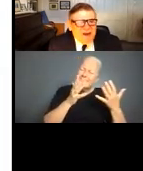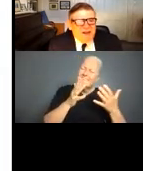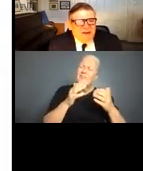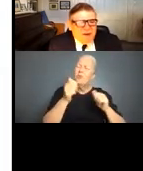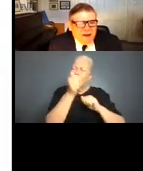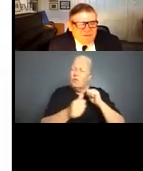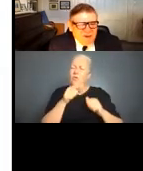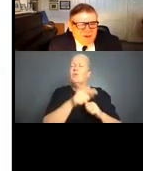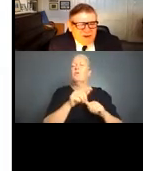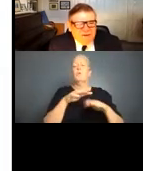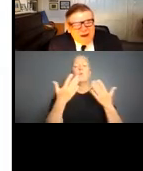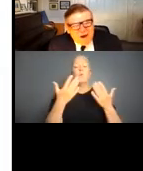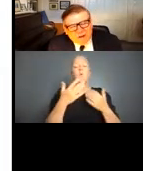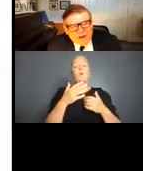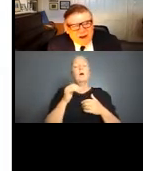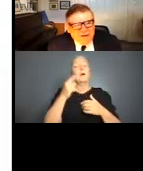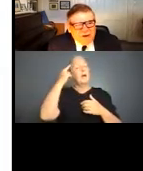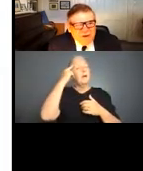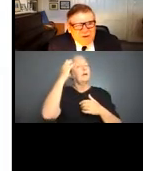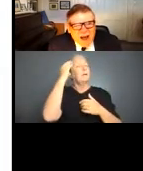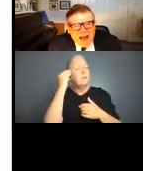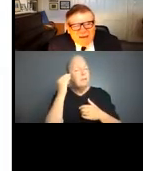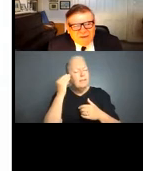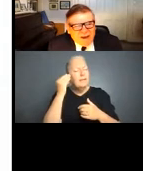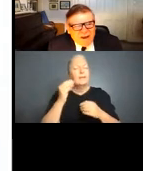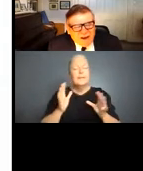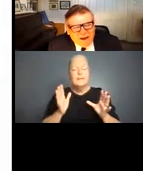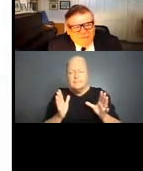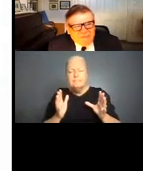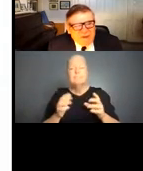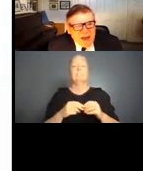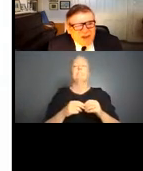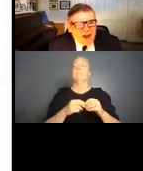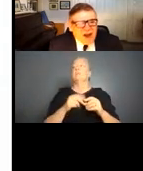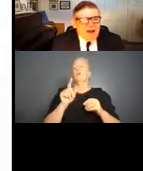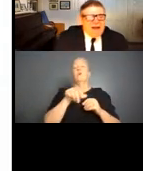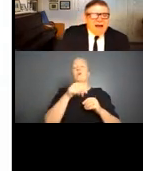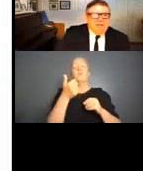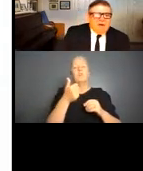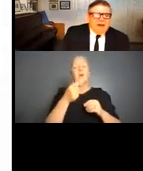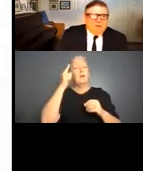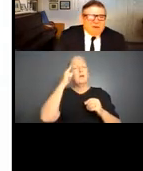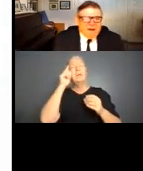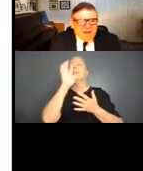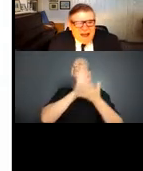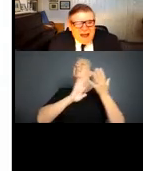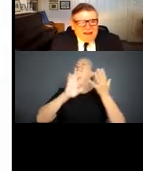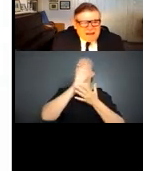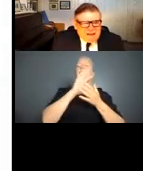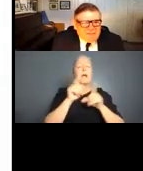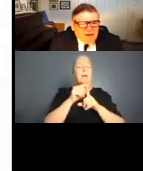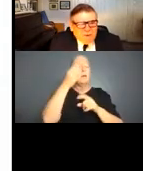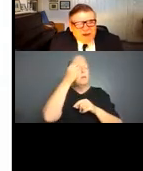issues, there's been confusion. Also those who have dementia have not been able to